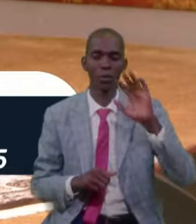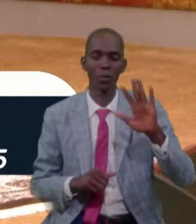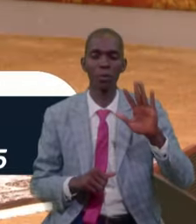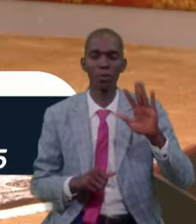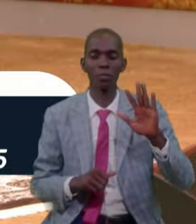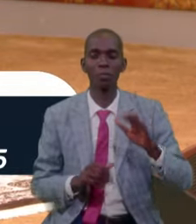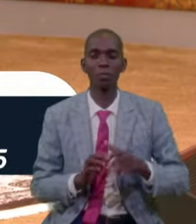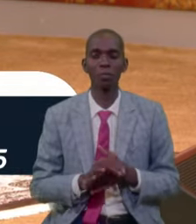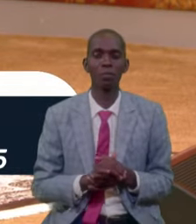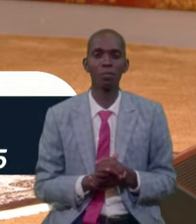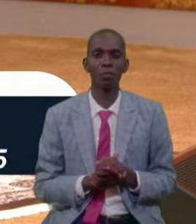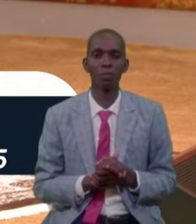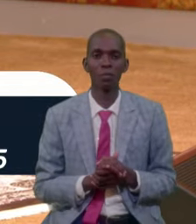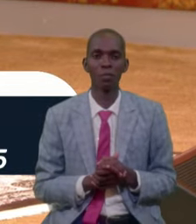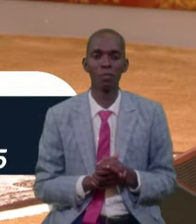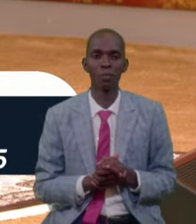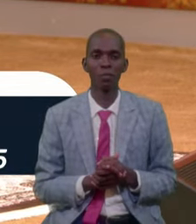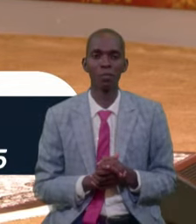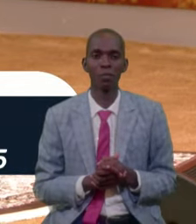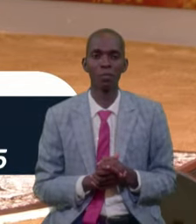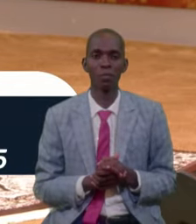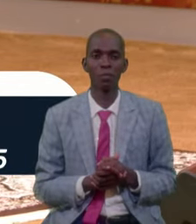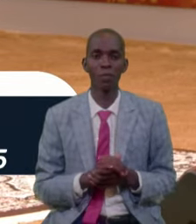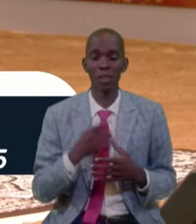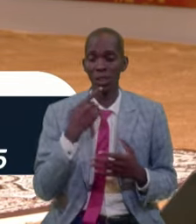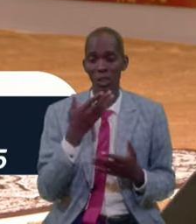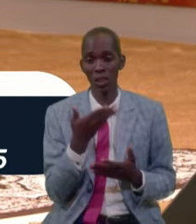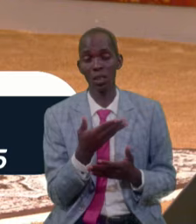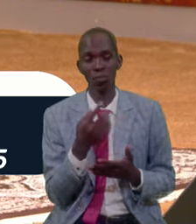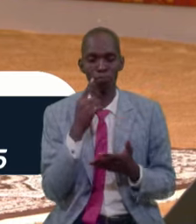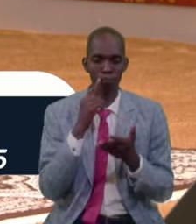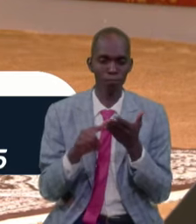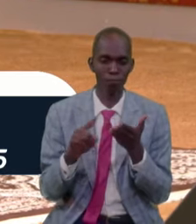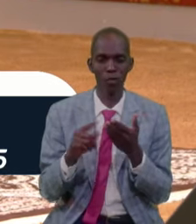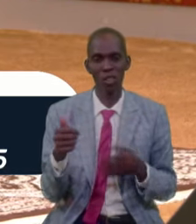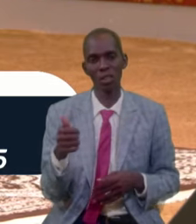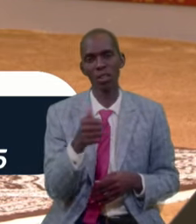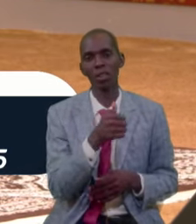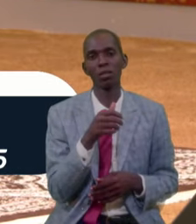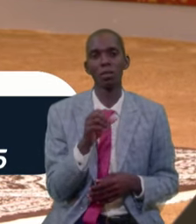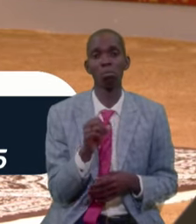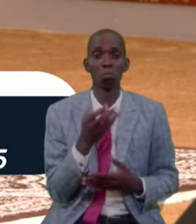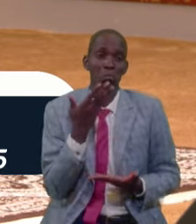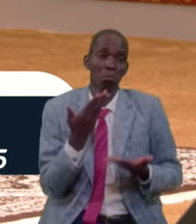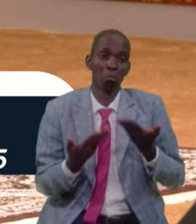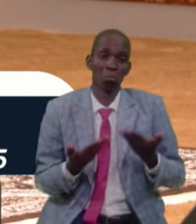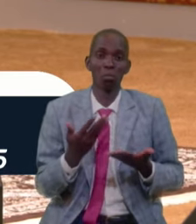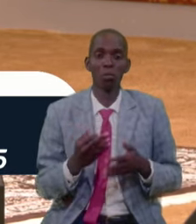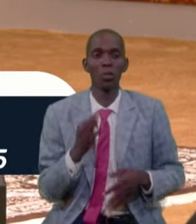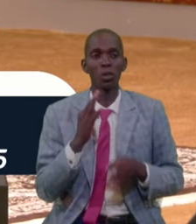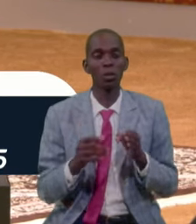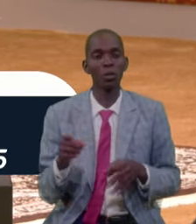chapter 13, verse 5. Examine yourselves whether ye